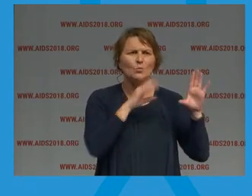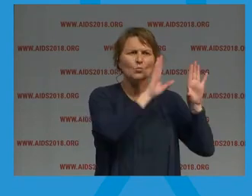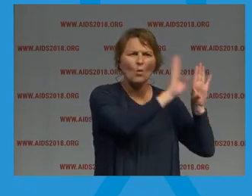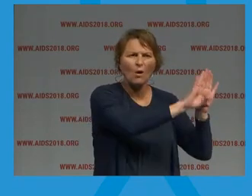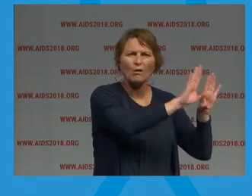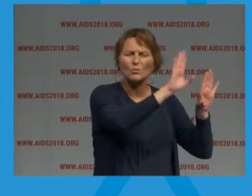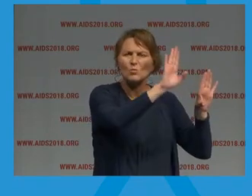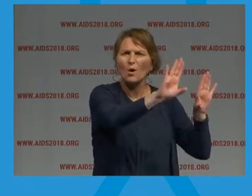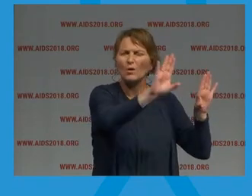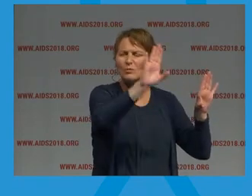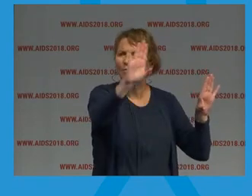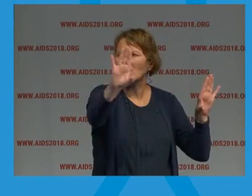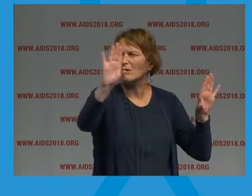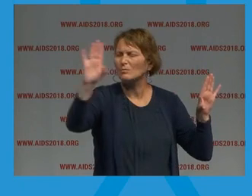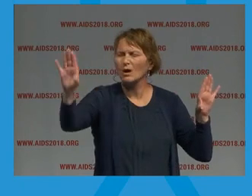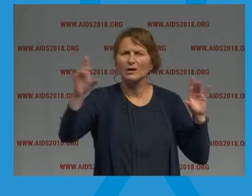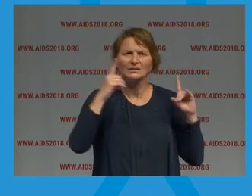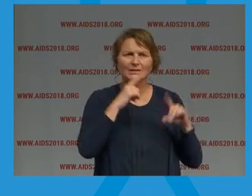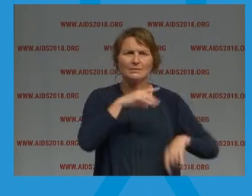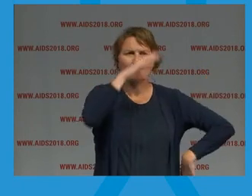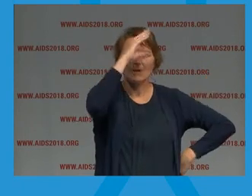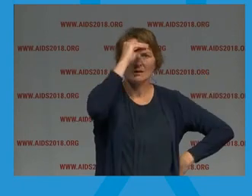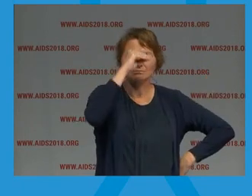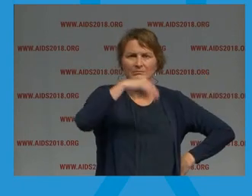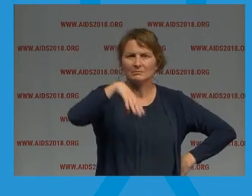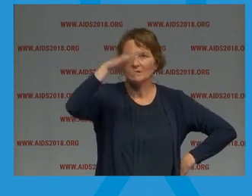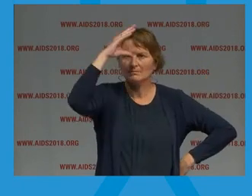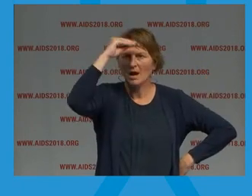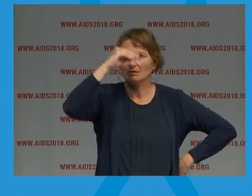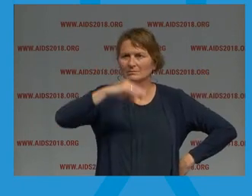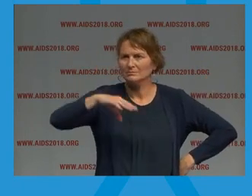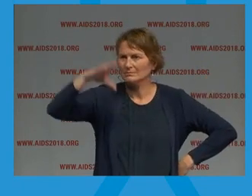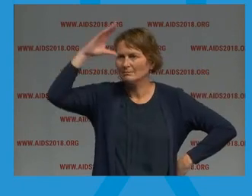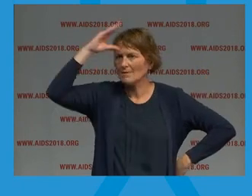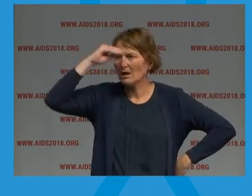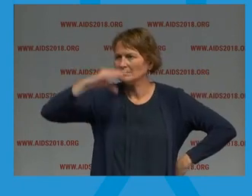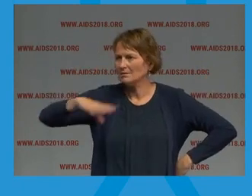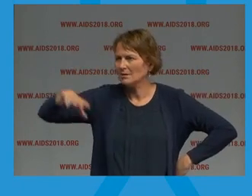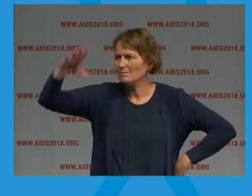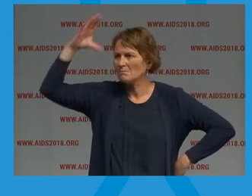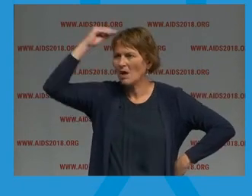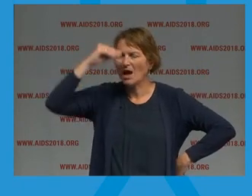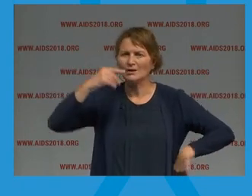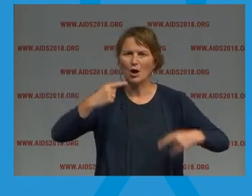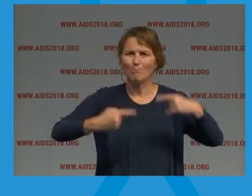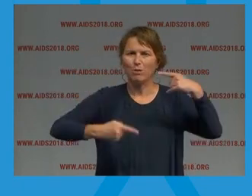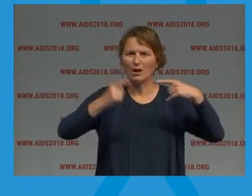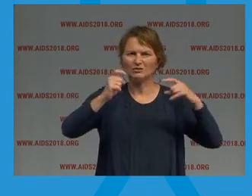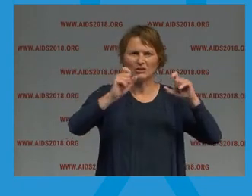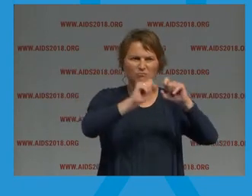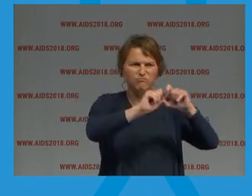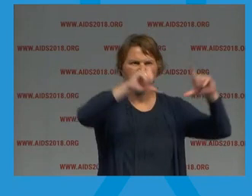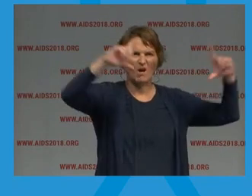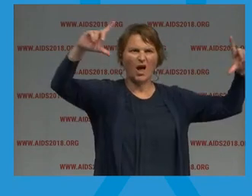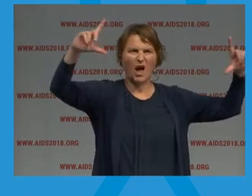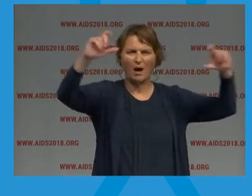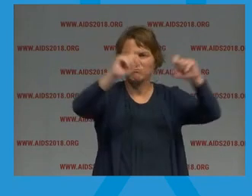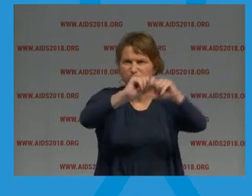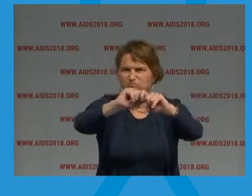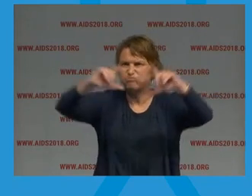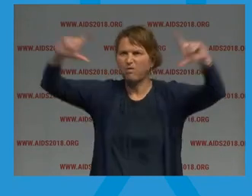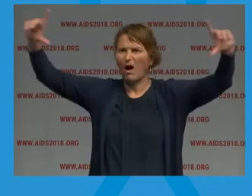wall of men, male politicians, like blown up, epic